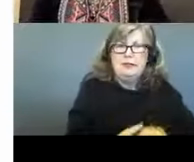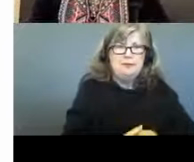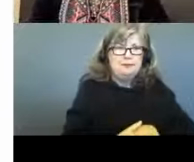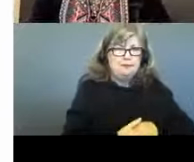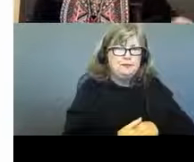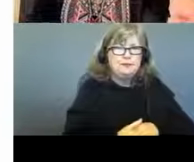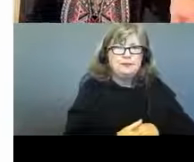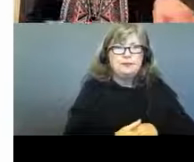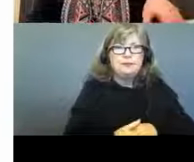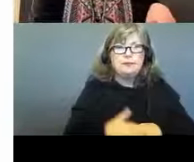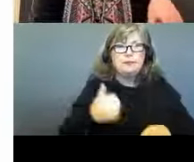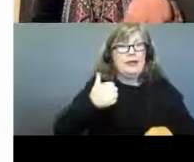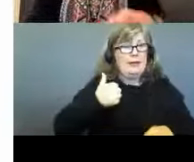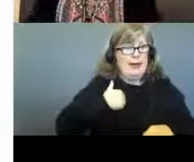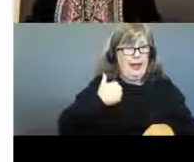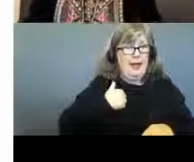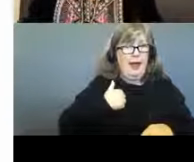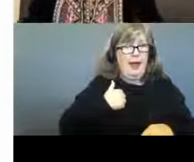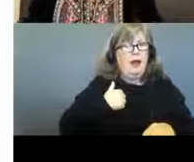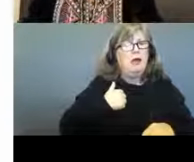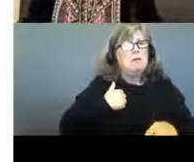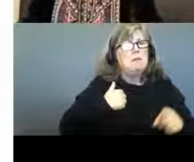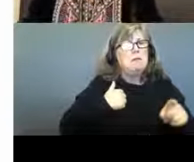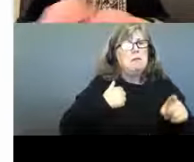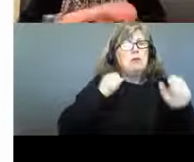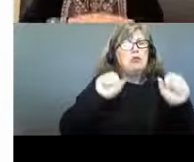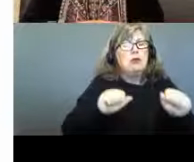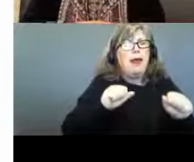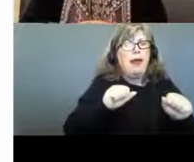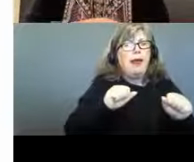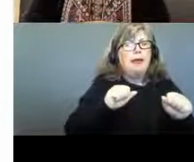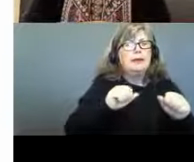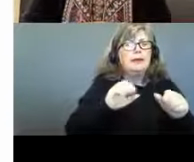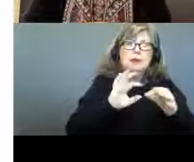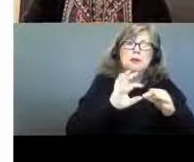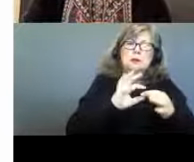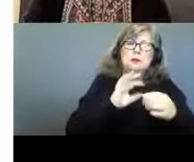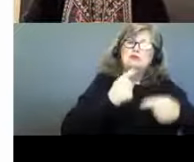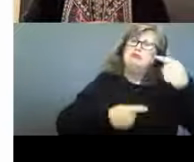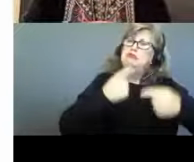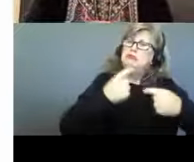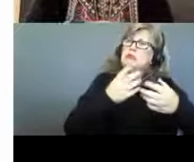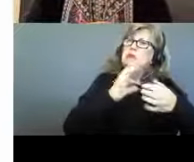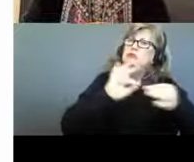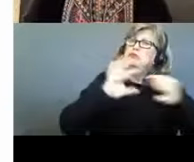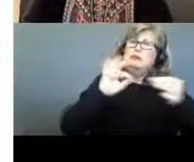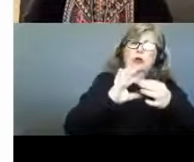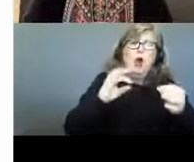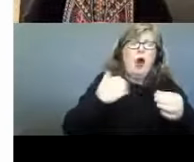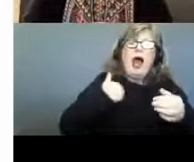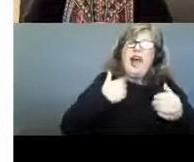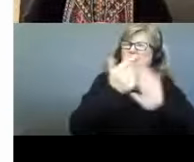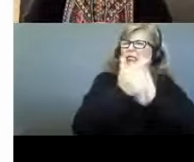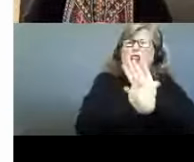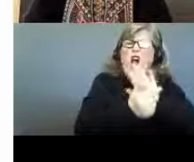In Canada, you can argue that older people are protected by a comprehensive legal framework. So why do we need a